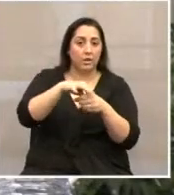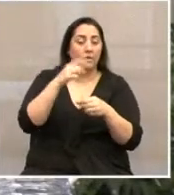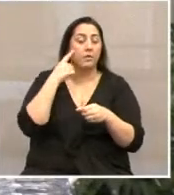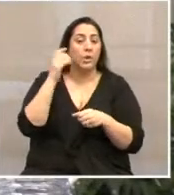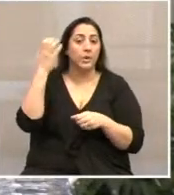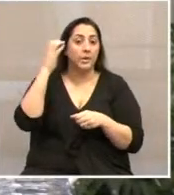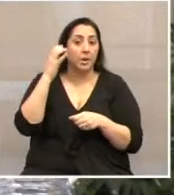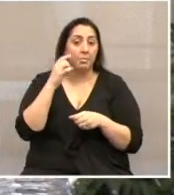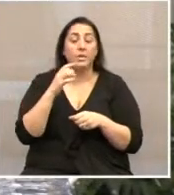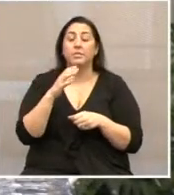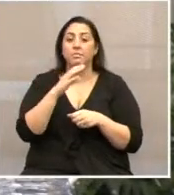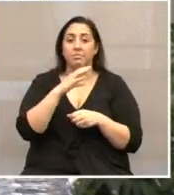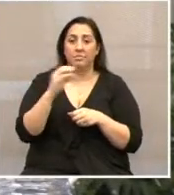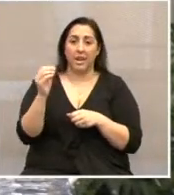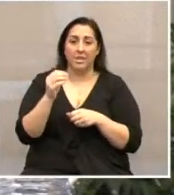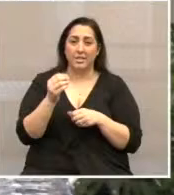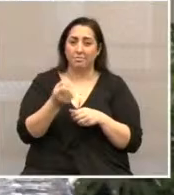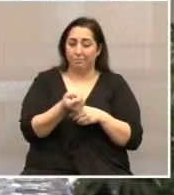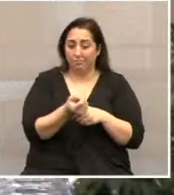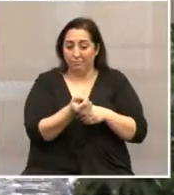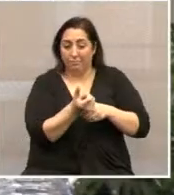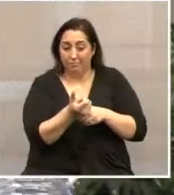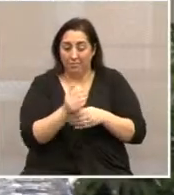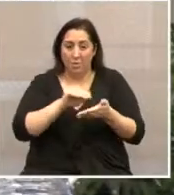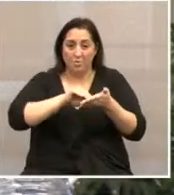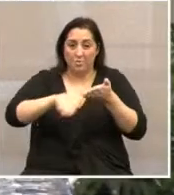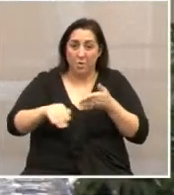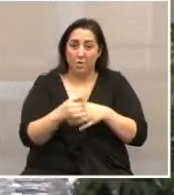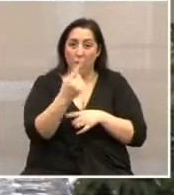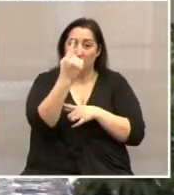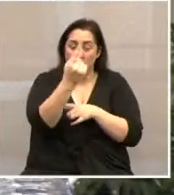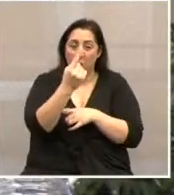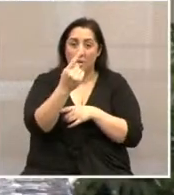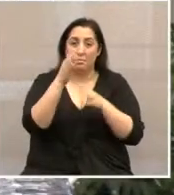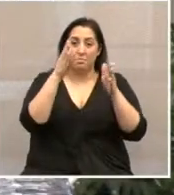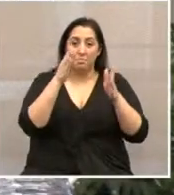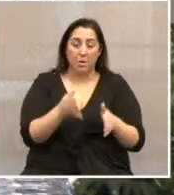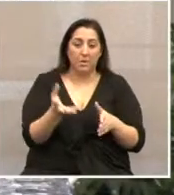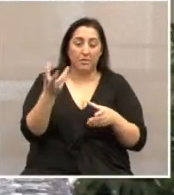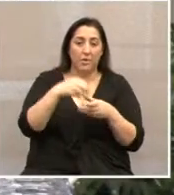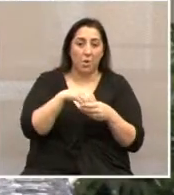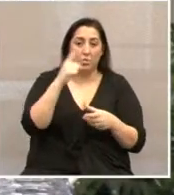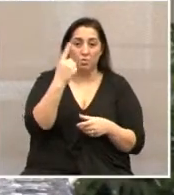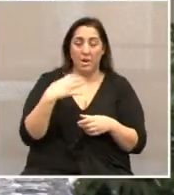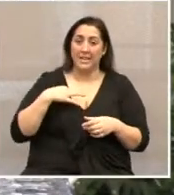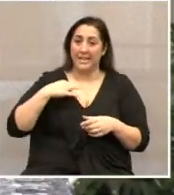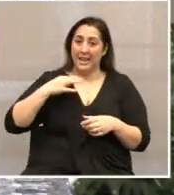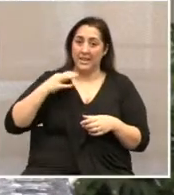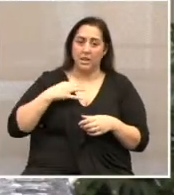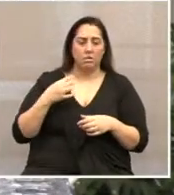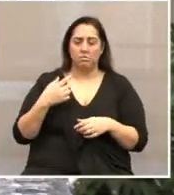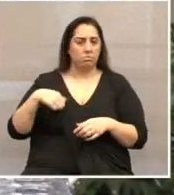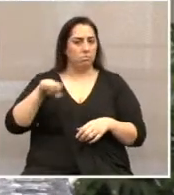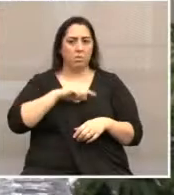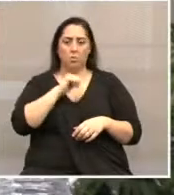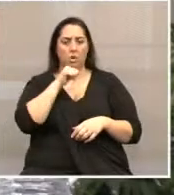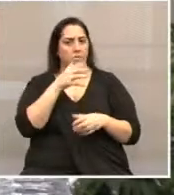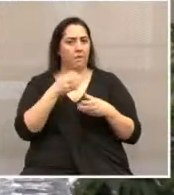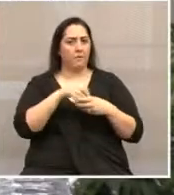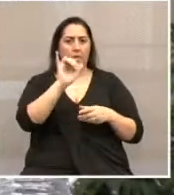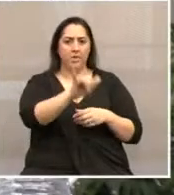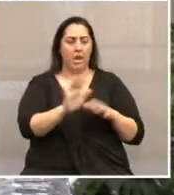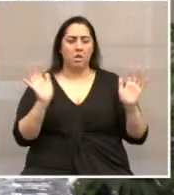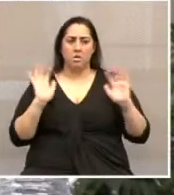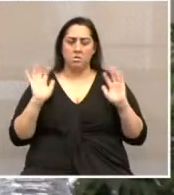particular candidate. That's not who we are. That's not what we should be involved. So I once again appreciate the fact that you're here, and I'll